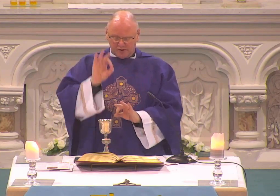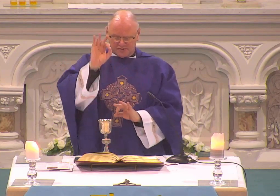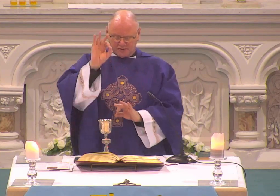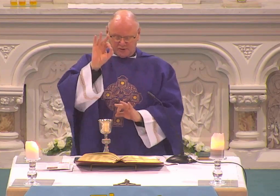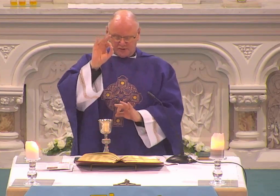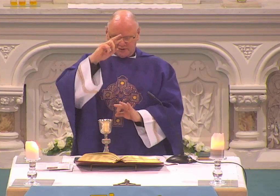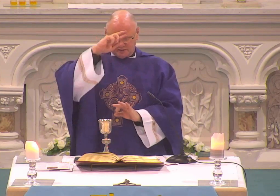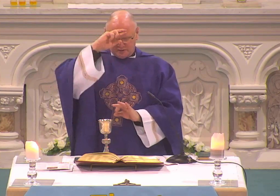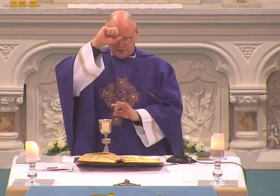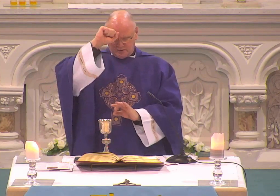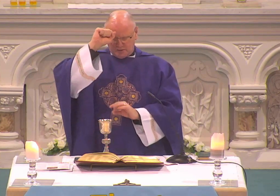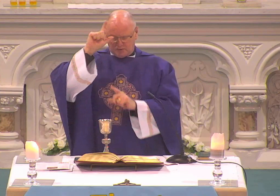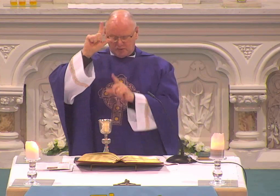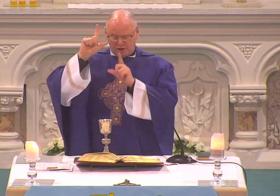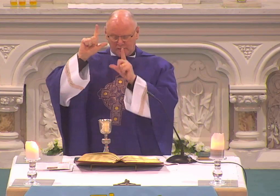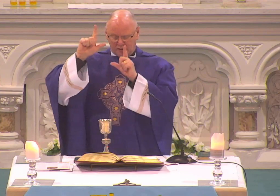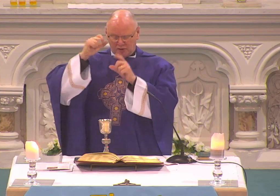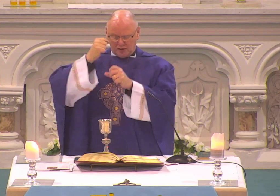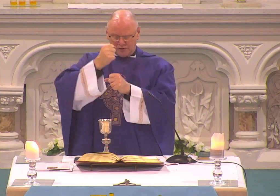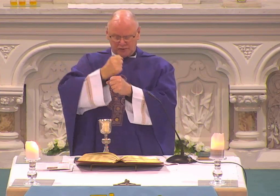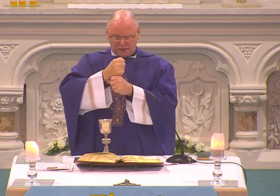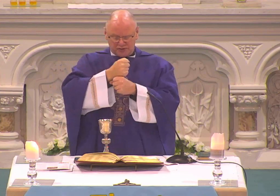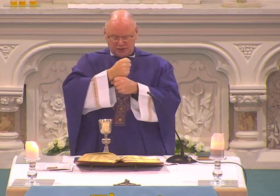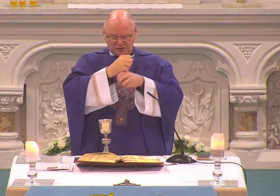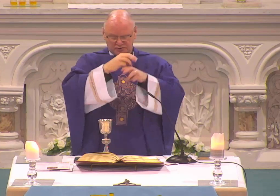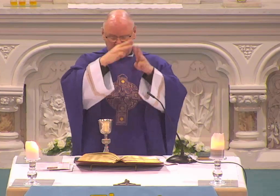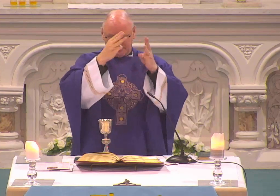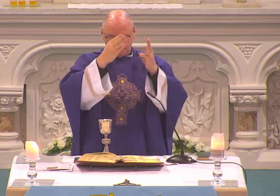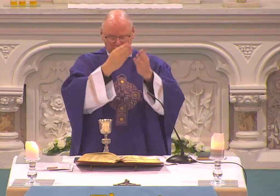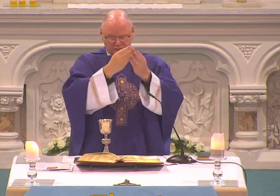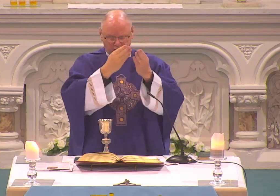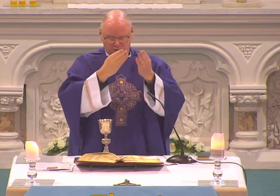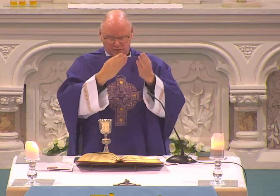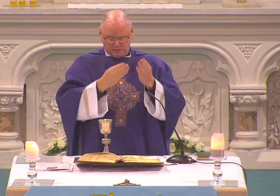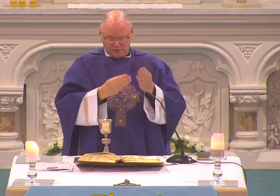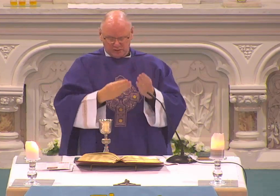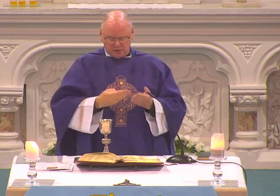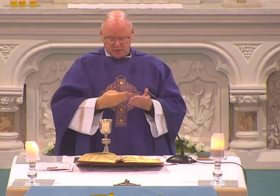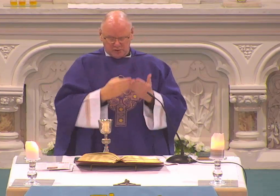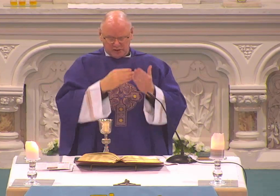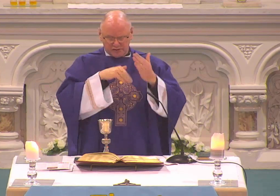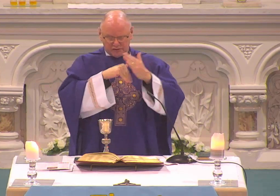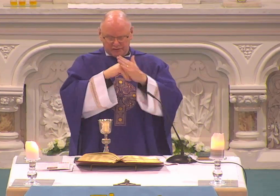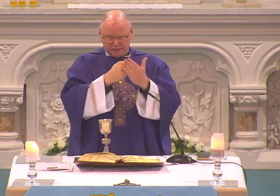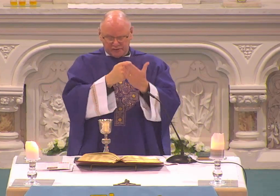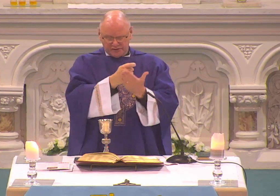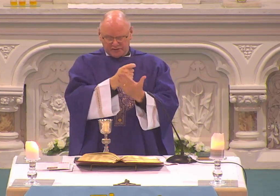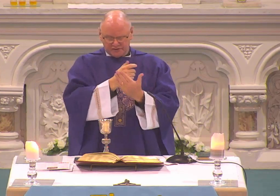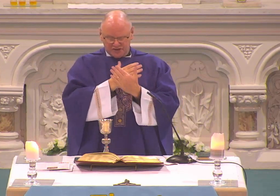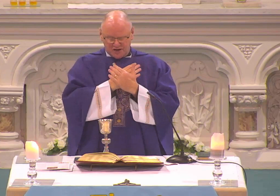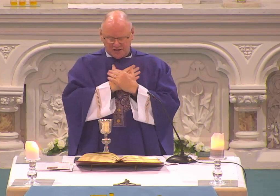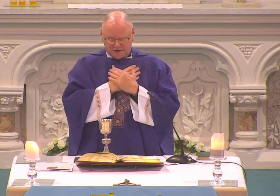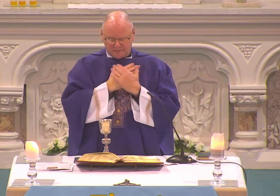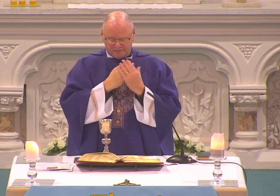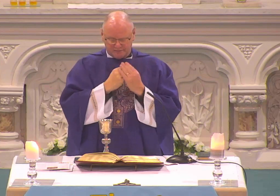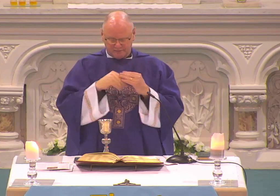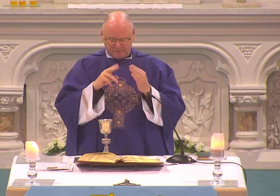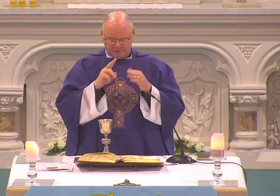Holy Spirit. Remember, Lord, your church spread throughout the world. Bring her to the fullness of